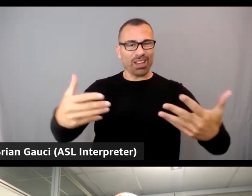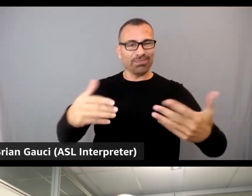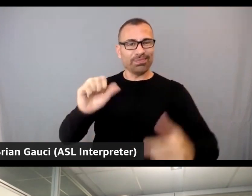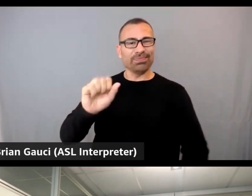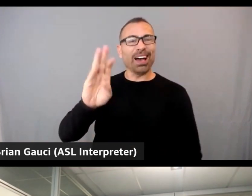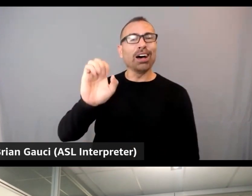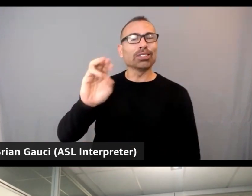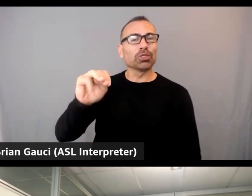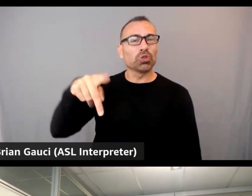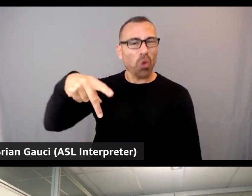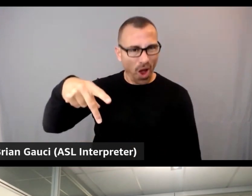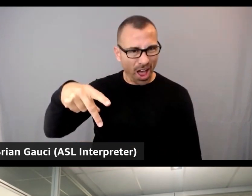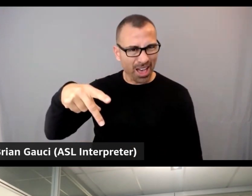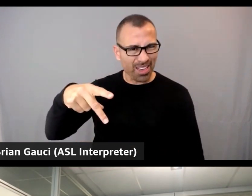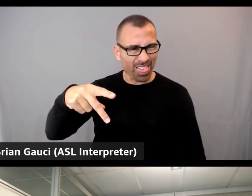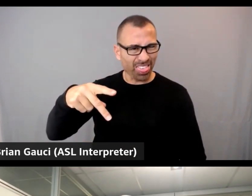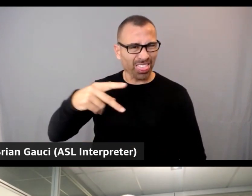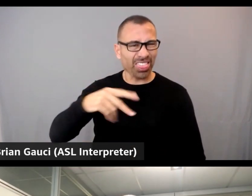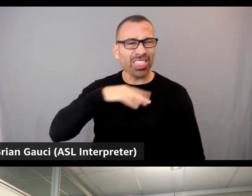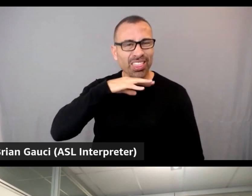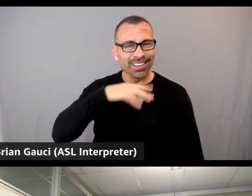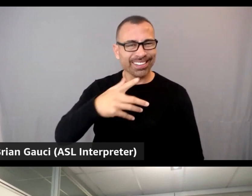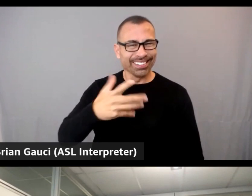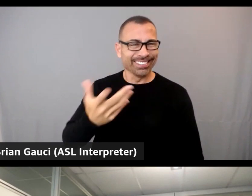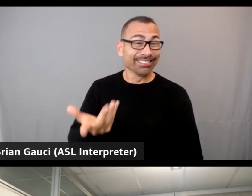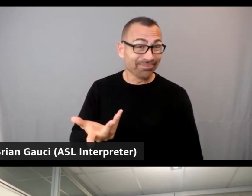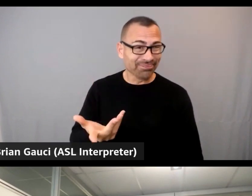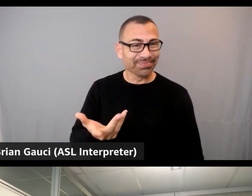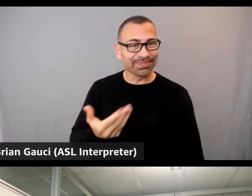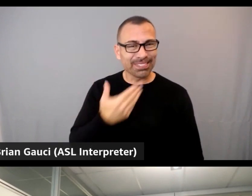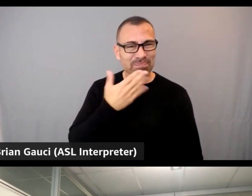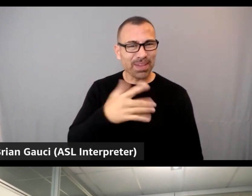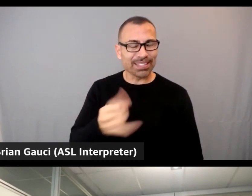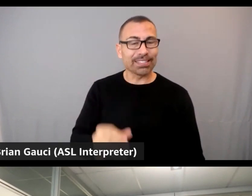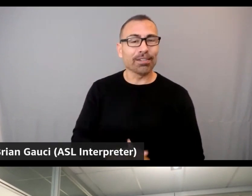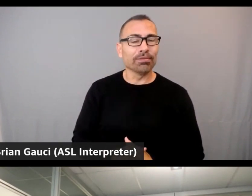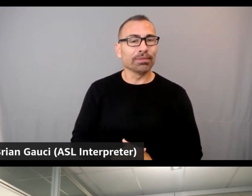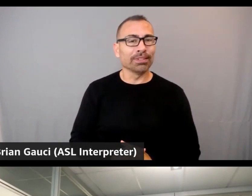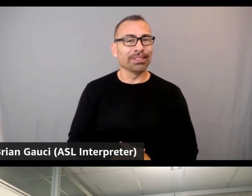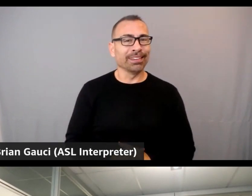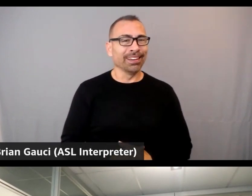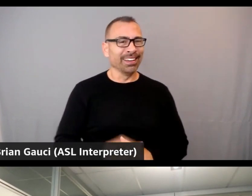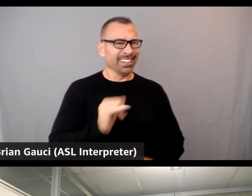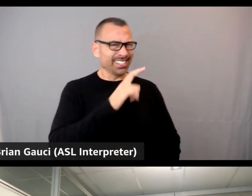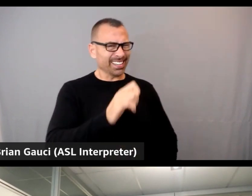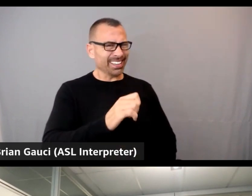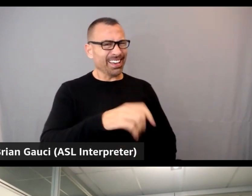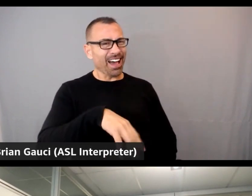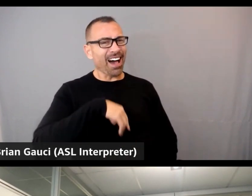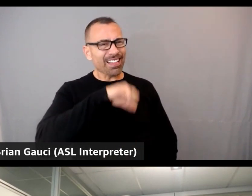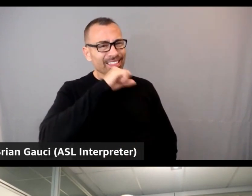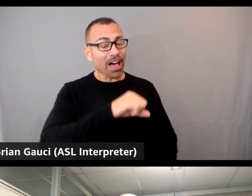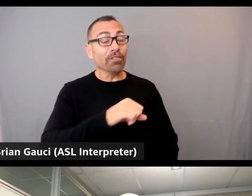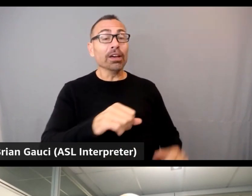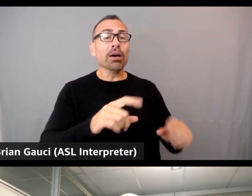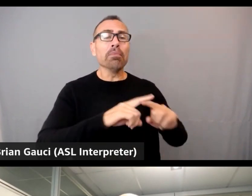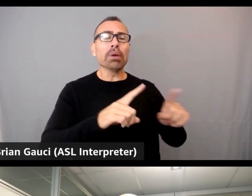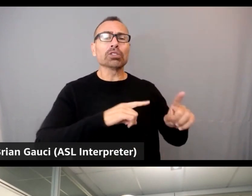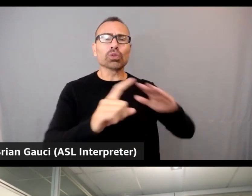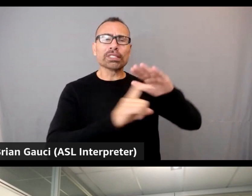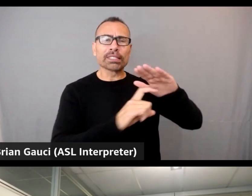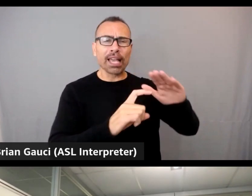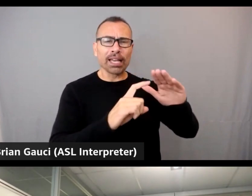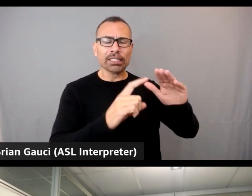then what happens? So it scans your data, and then if it detects something, what happens then? Yeah, so it's really flexible in terms